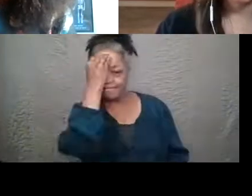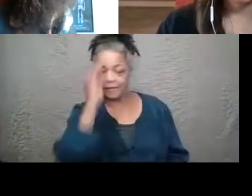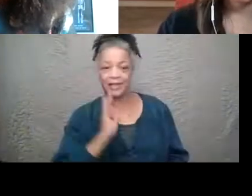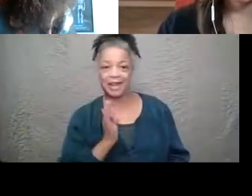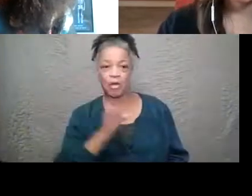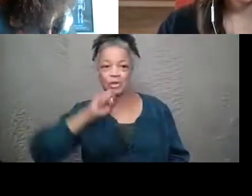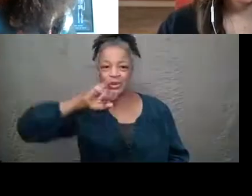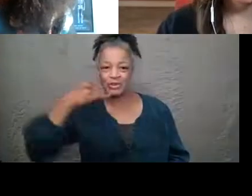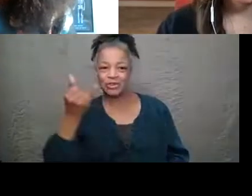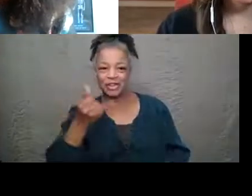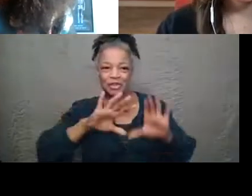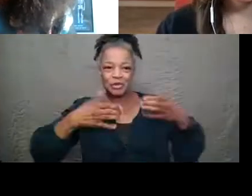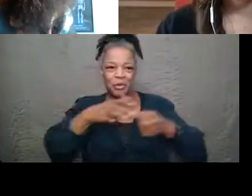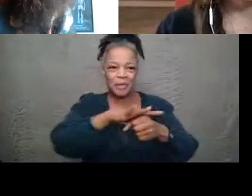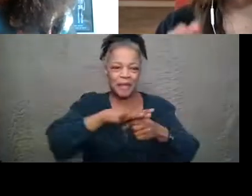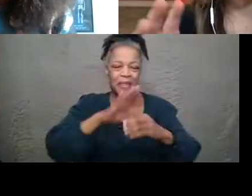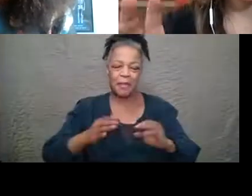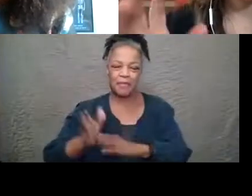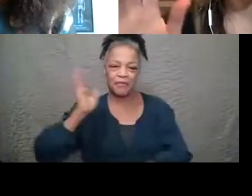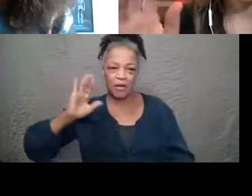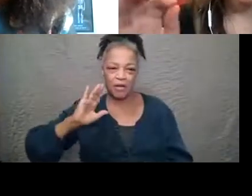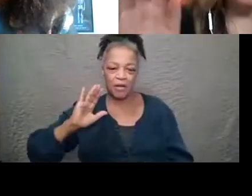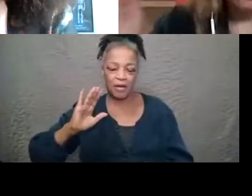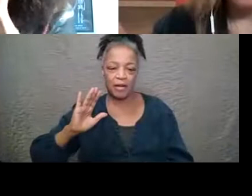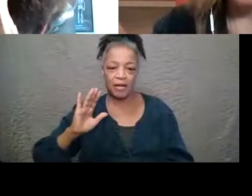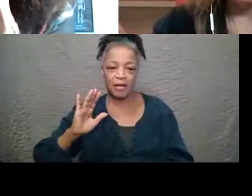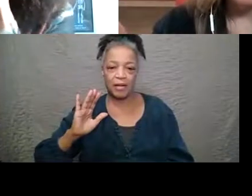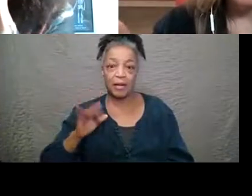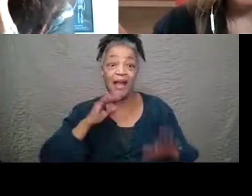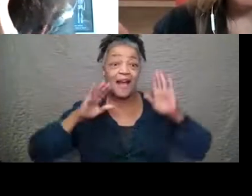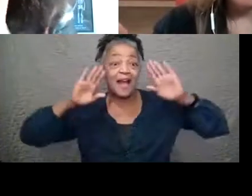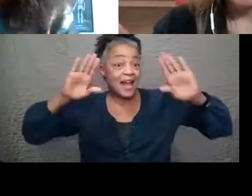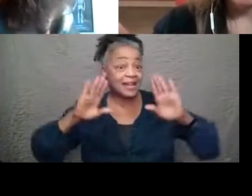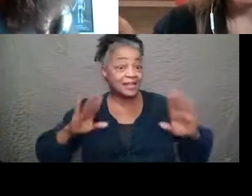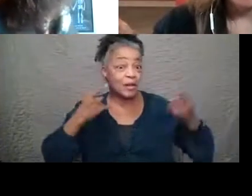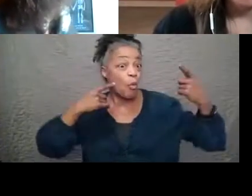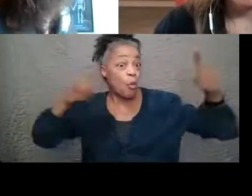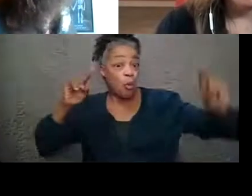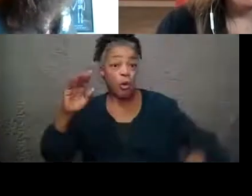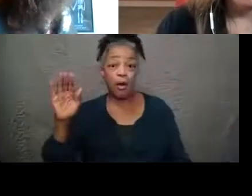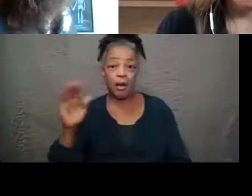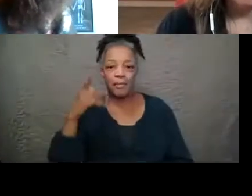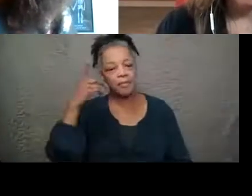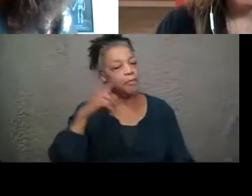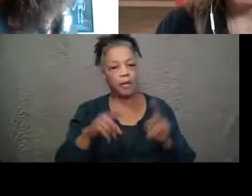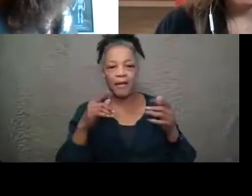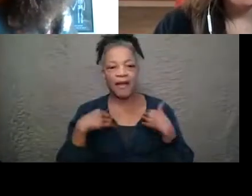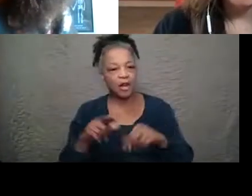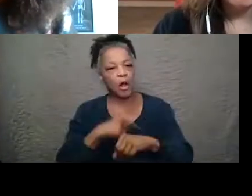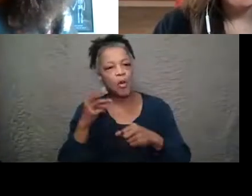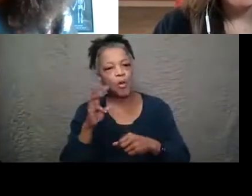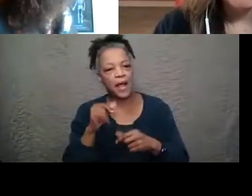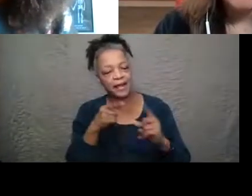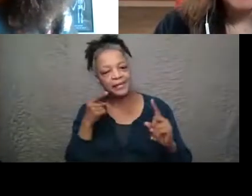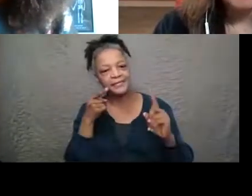I have seen before. And I don't want to say we're doing like excellently in that way because we have a long way to go.